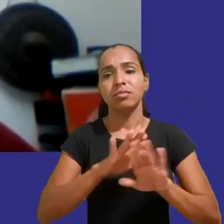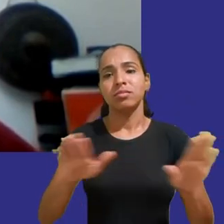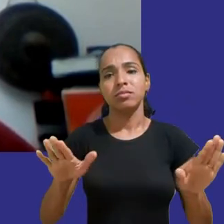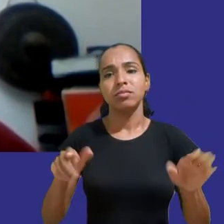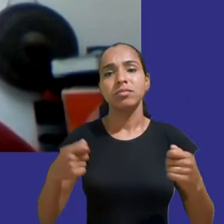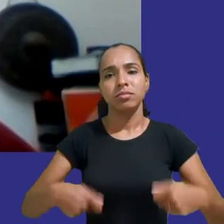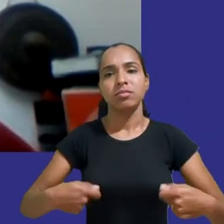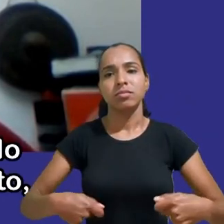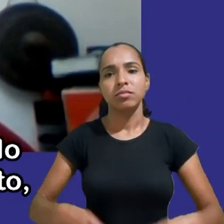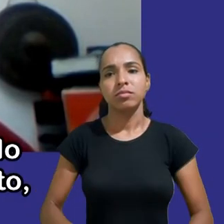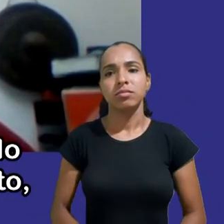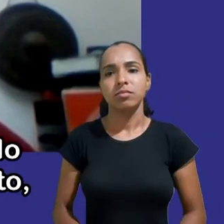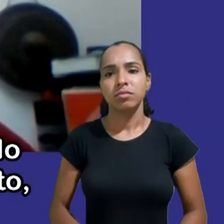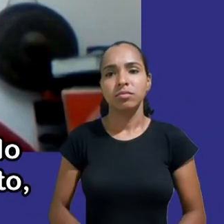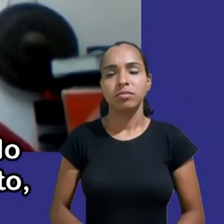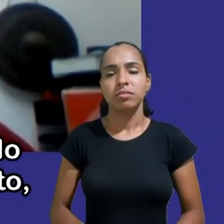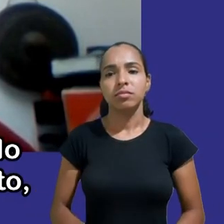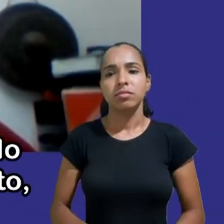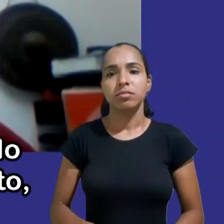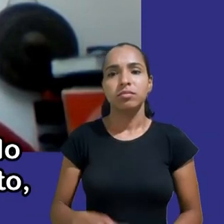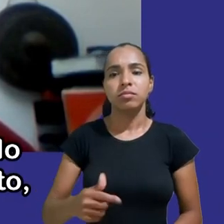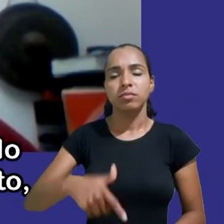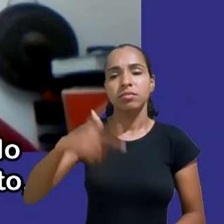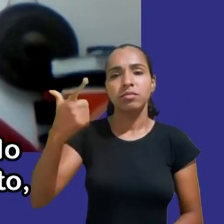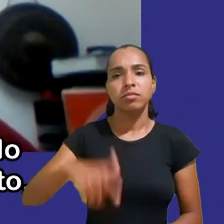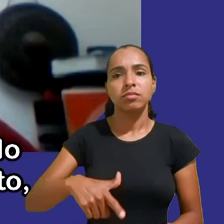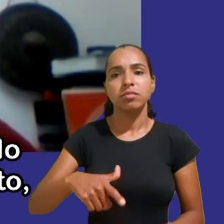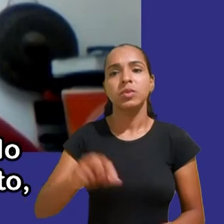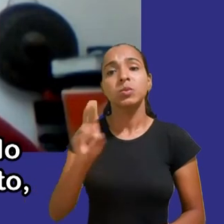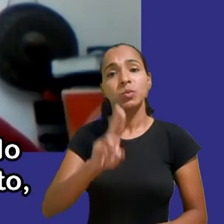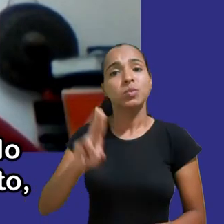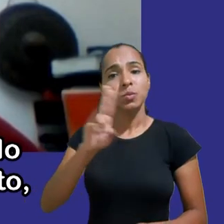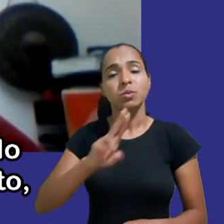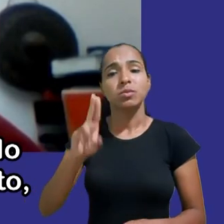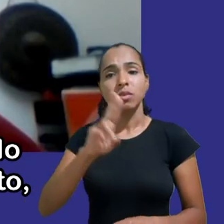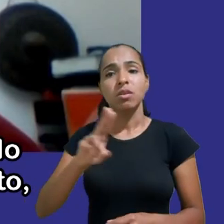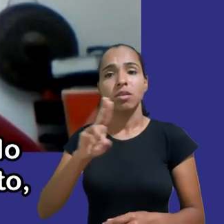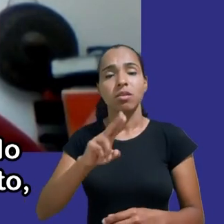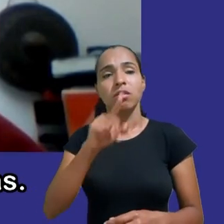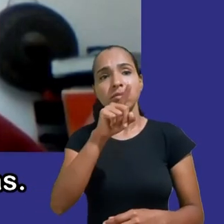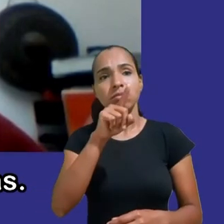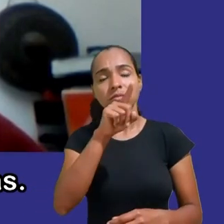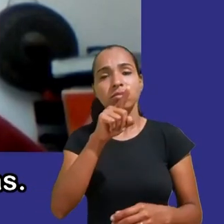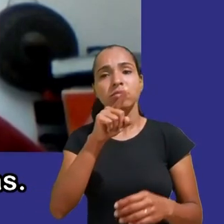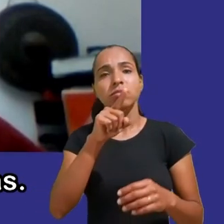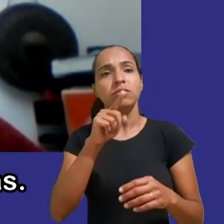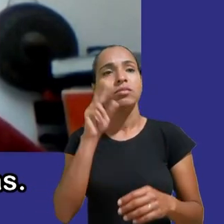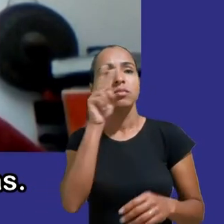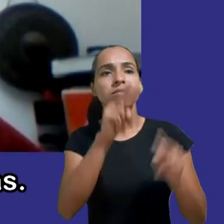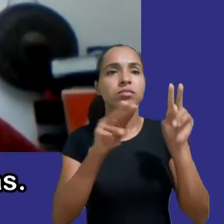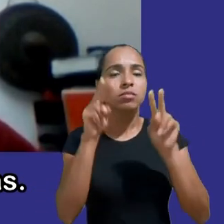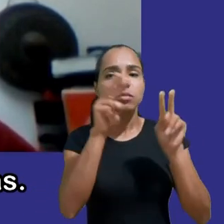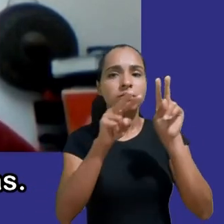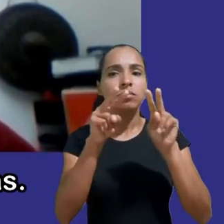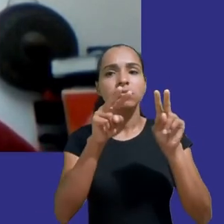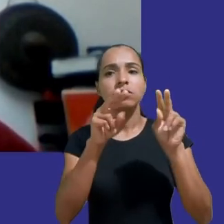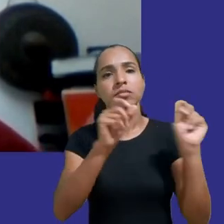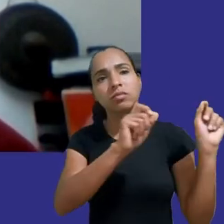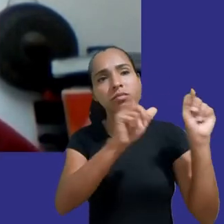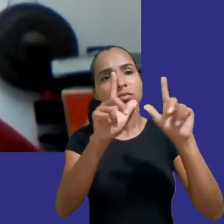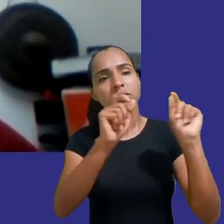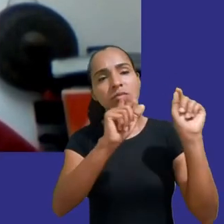contextual targeting which target the user or child based on what they're engaging with rather than their personal interests